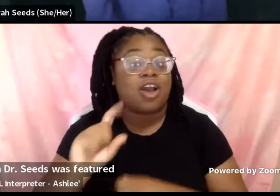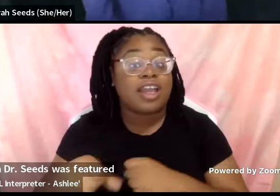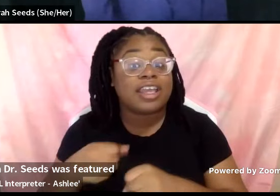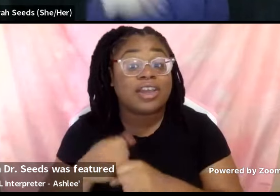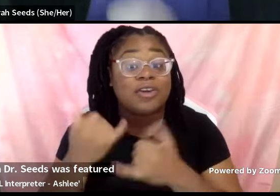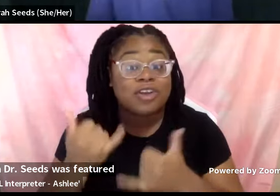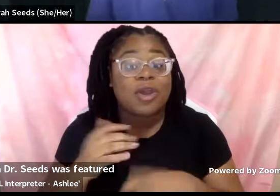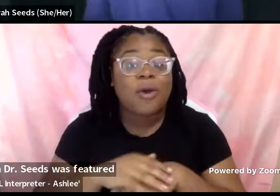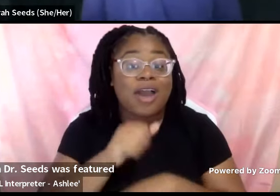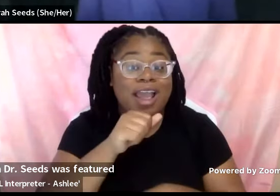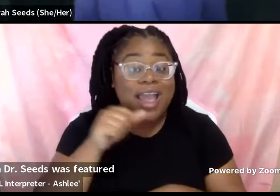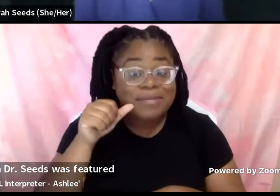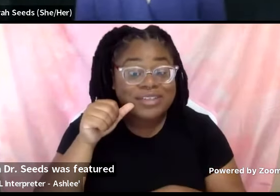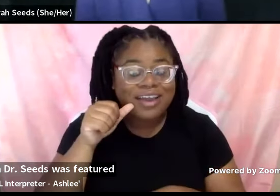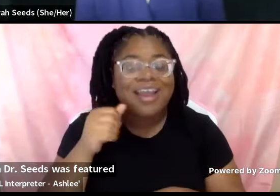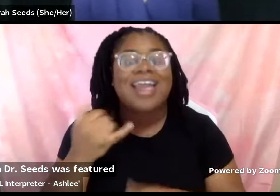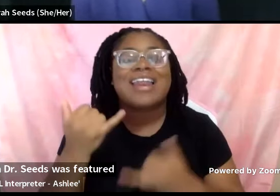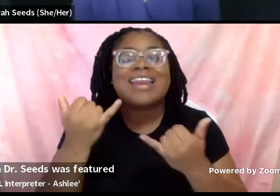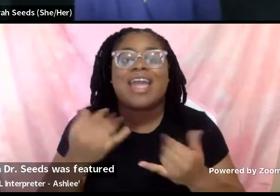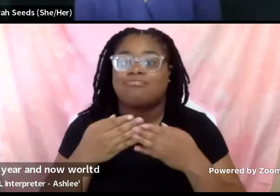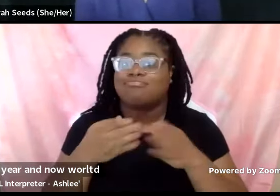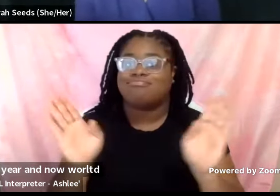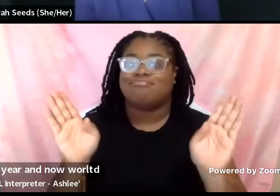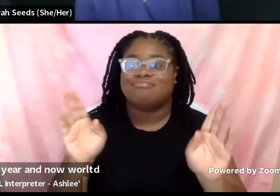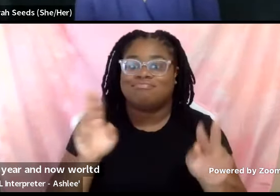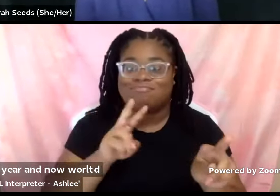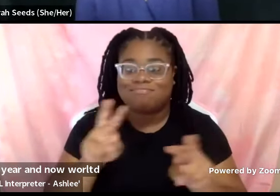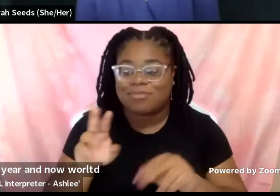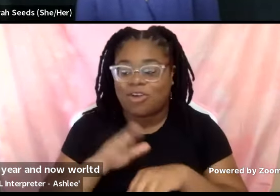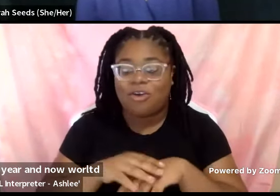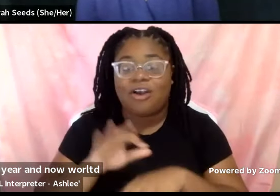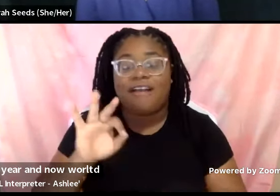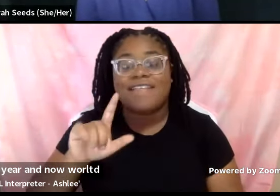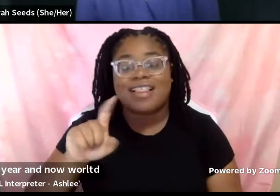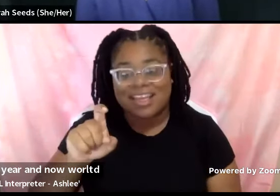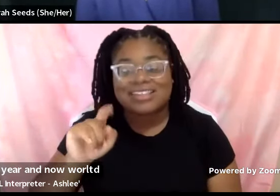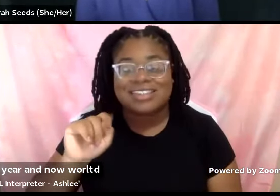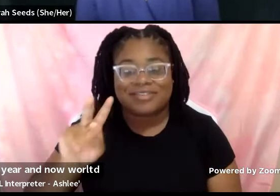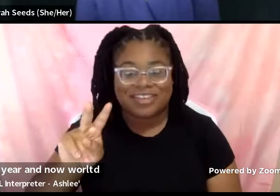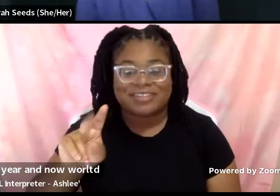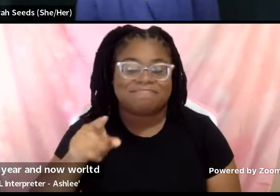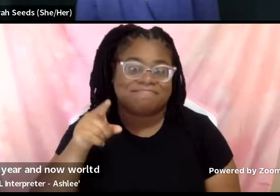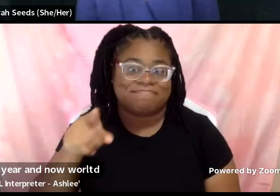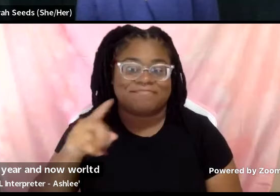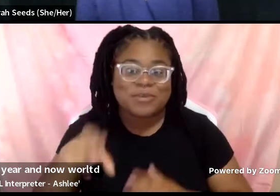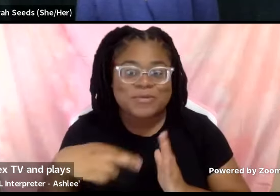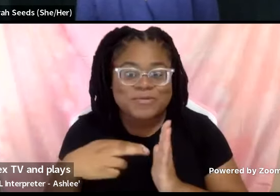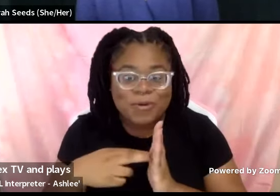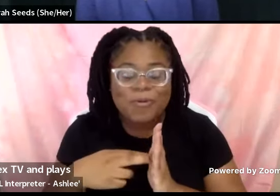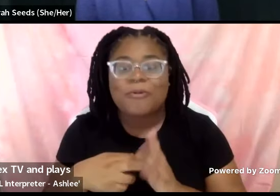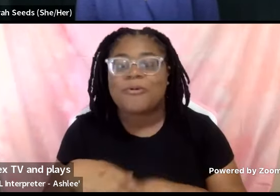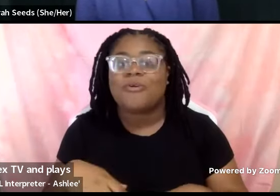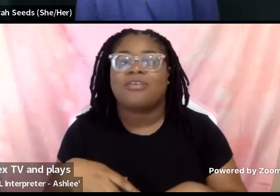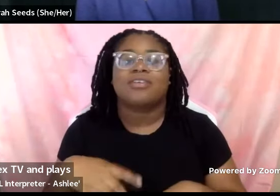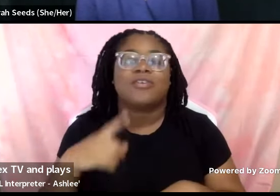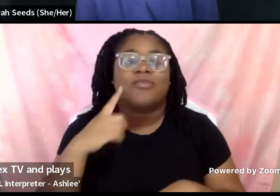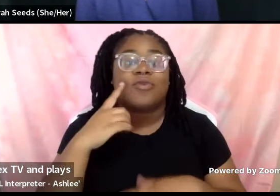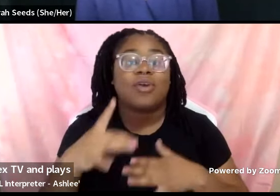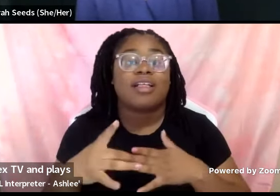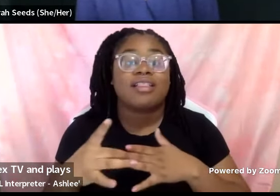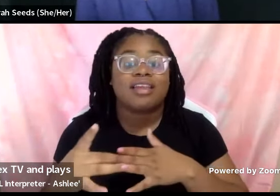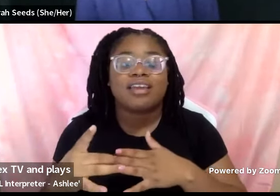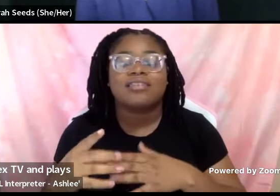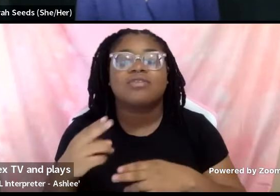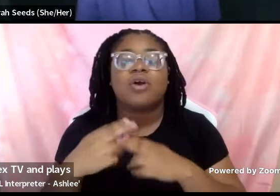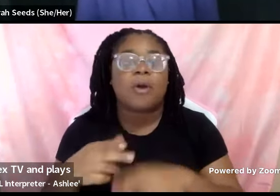worldwide on Plex TV. She plays a principal role in the TV pilot Afterlife and recently shot the lead in the film Powerful